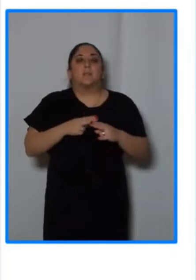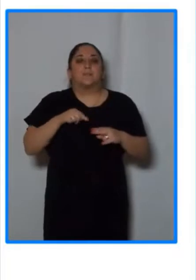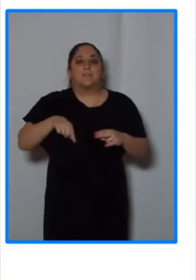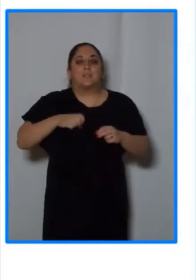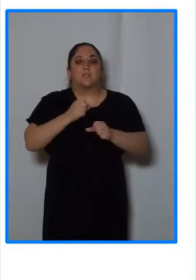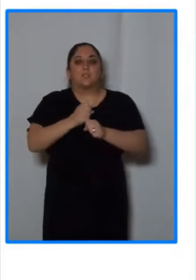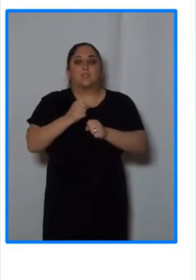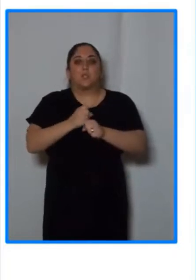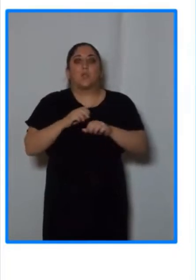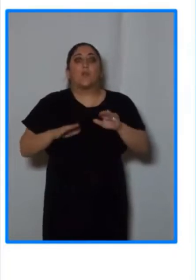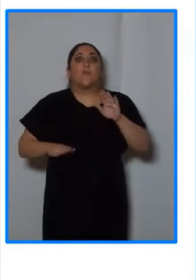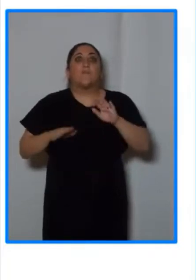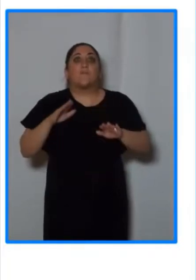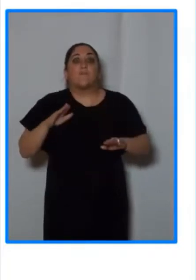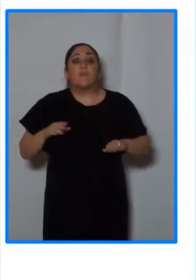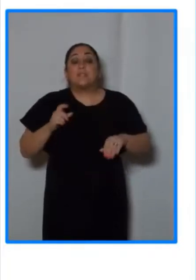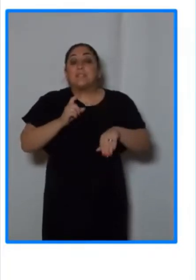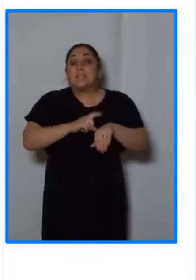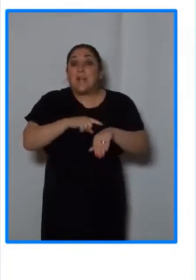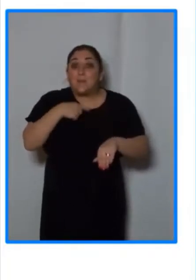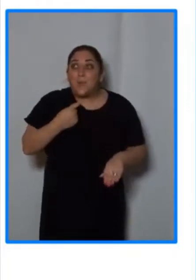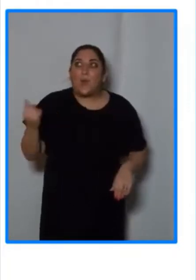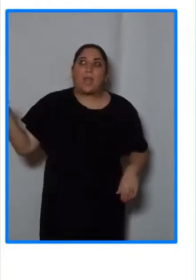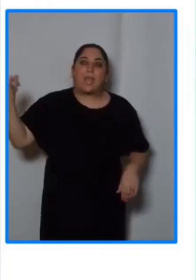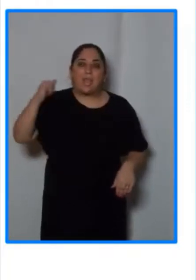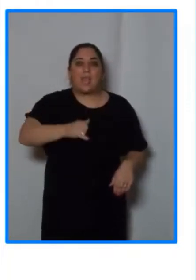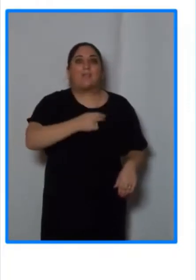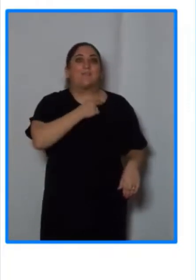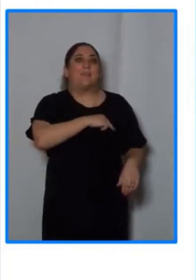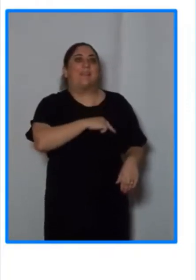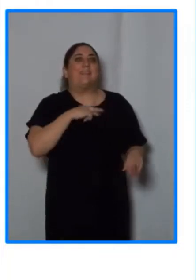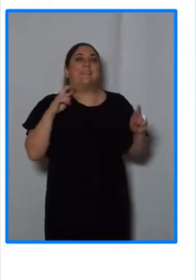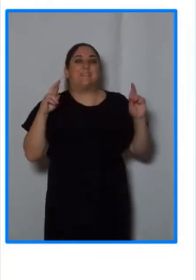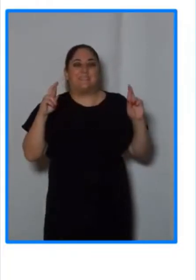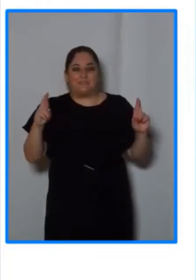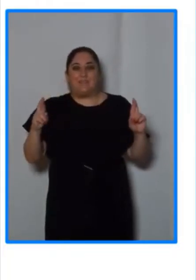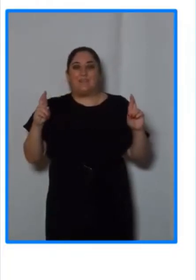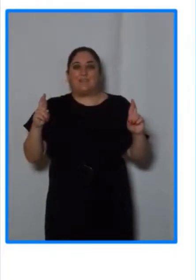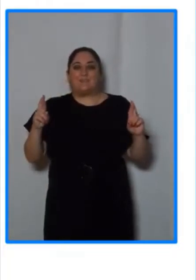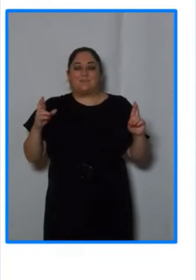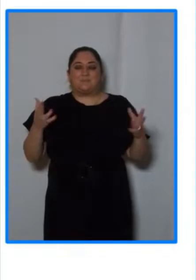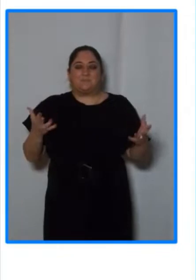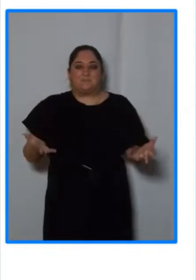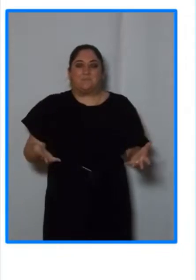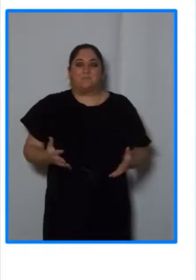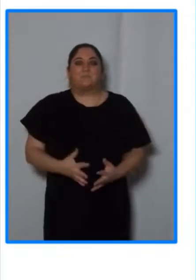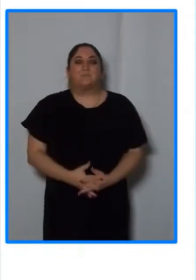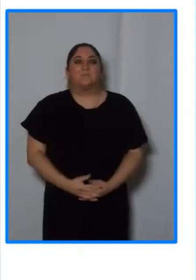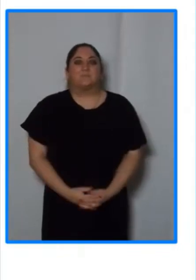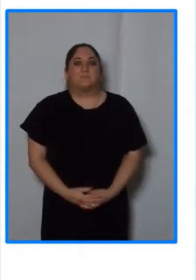maybe next time you're hosting an event, I will be able to join you there on site as well.